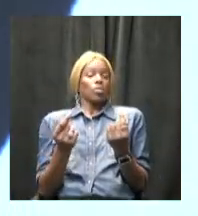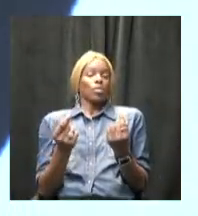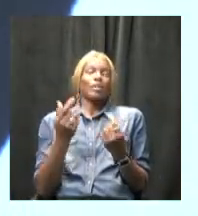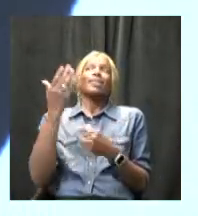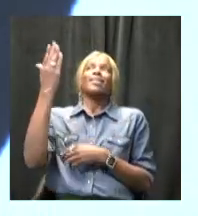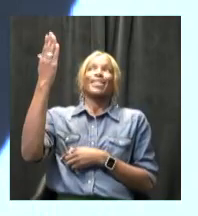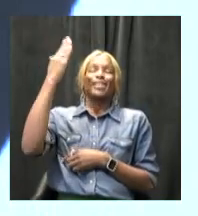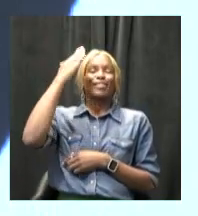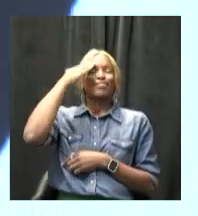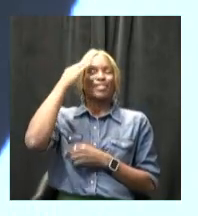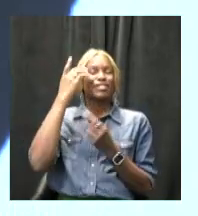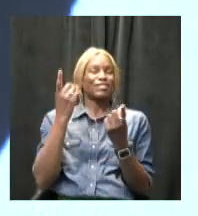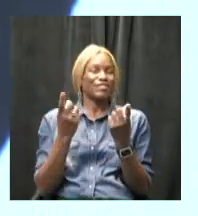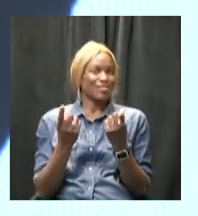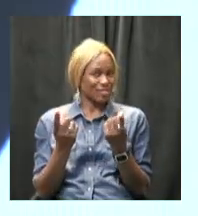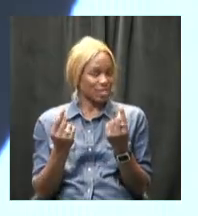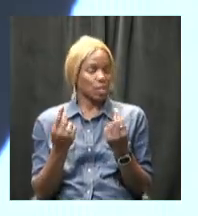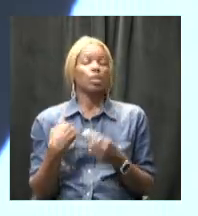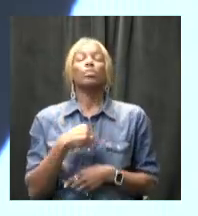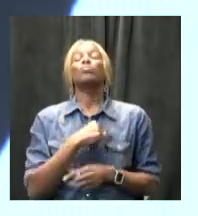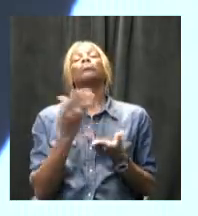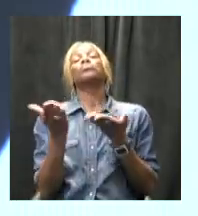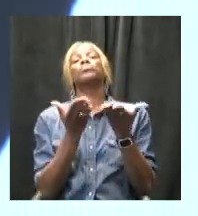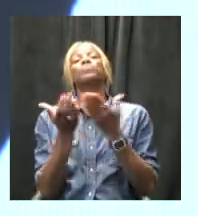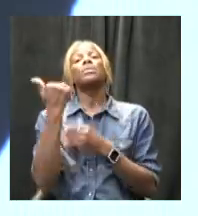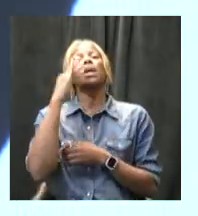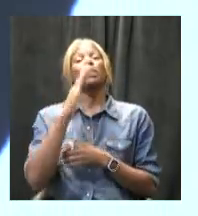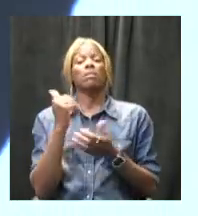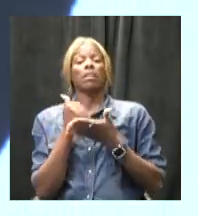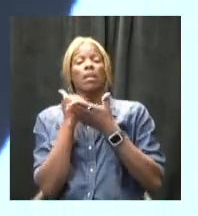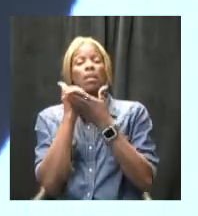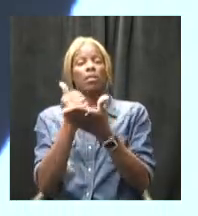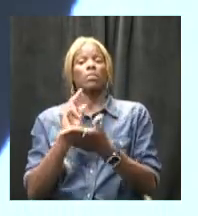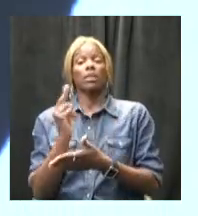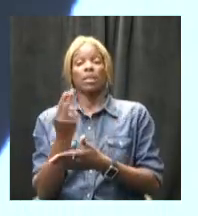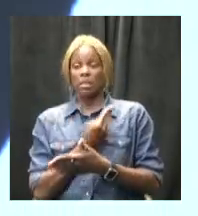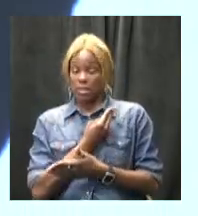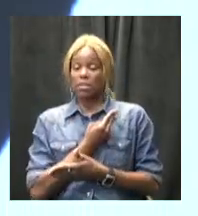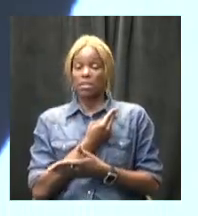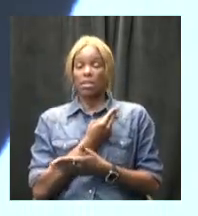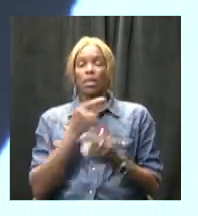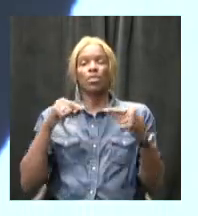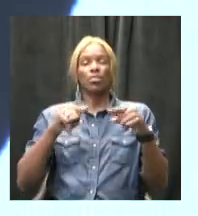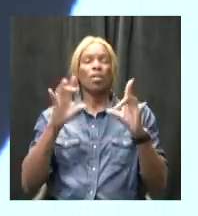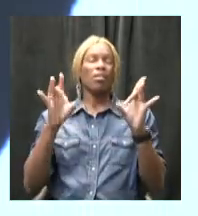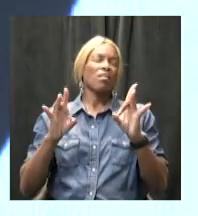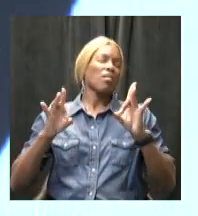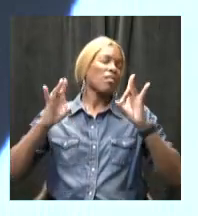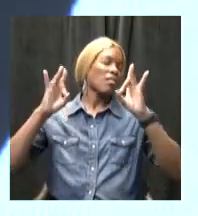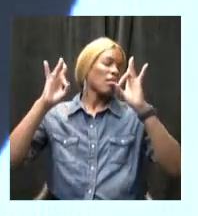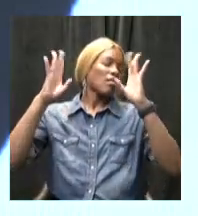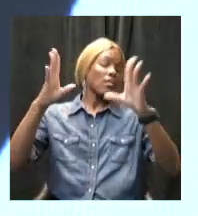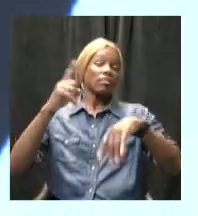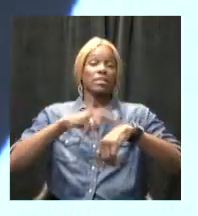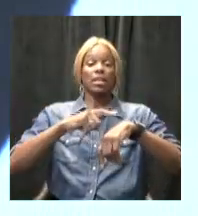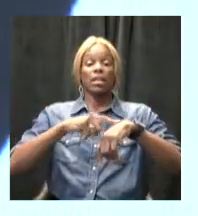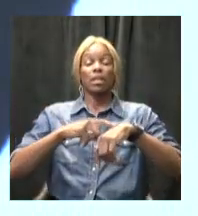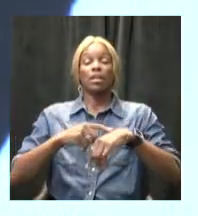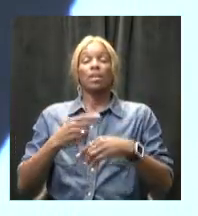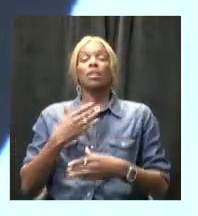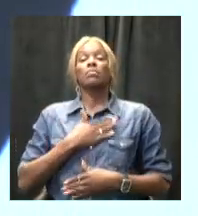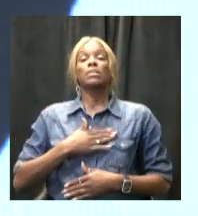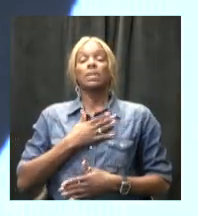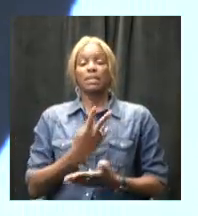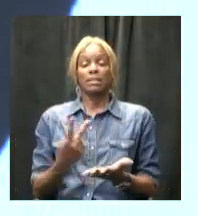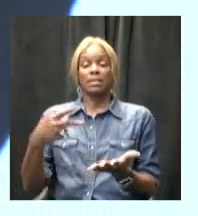what to do. We serve a God that can help us even in times of crisis, no matter what we may face. Would you stand with me all